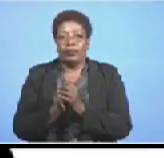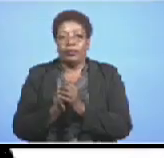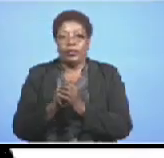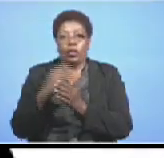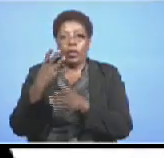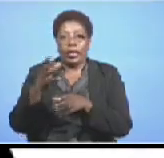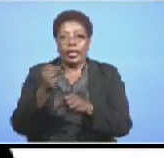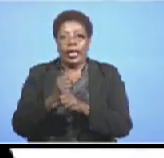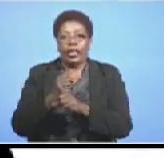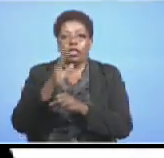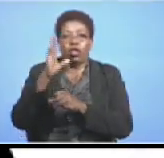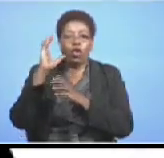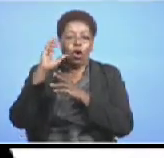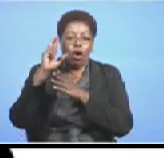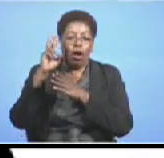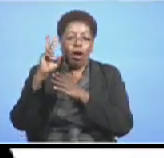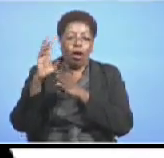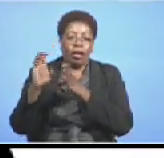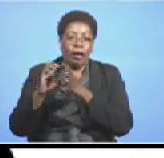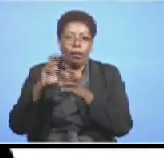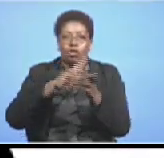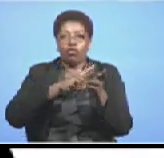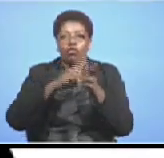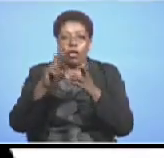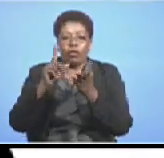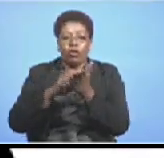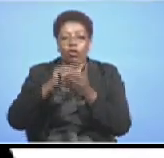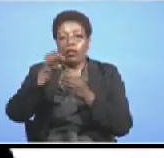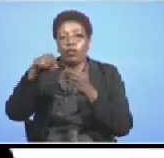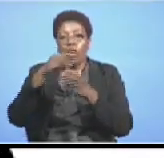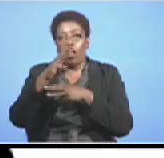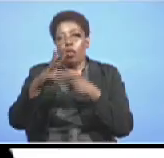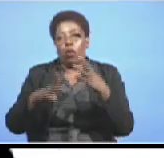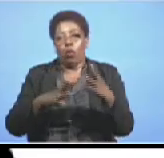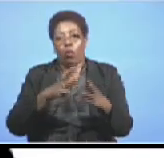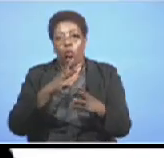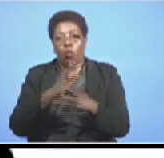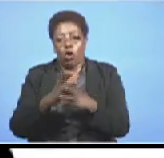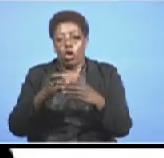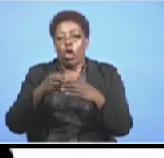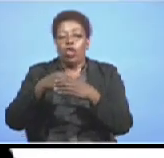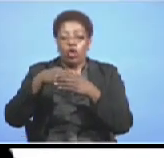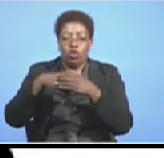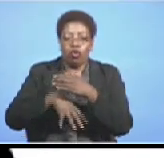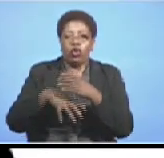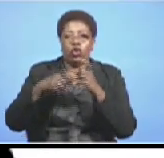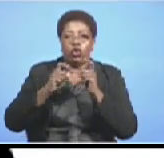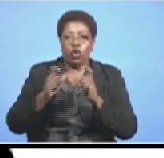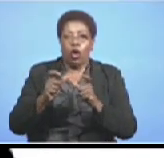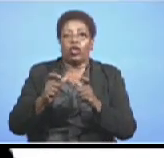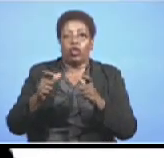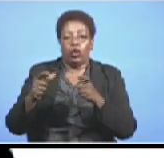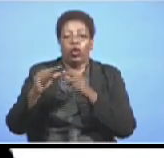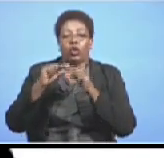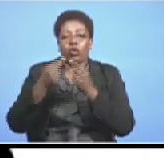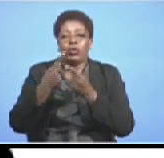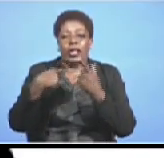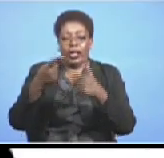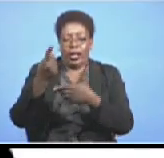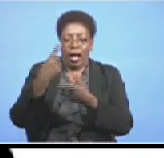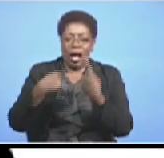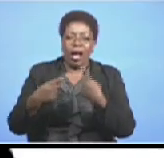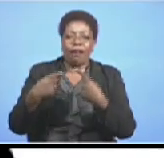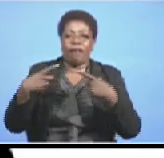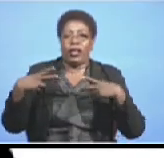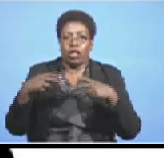Well, get your cameras ready to capture views from around the world. The Roots Junkanoo Group is saying, come vacation with us. Check out